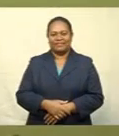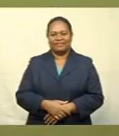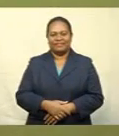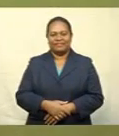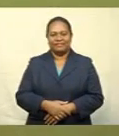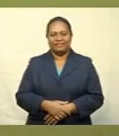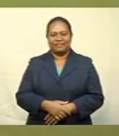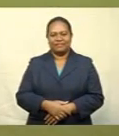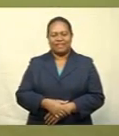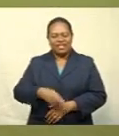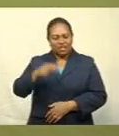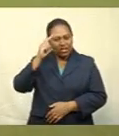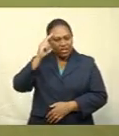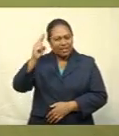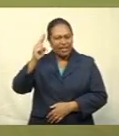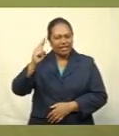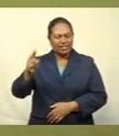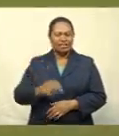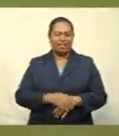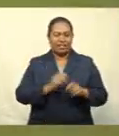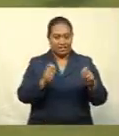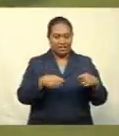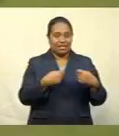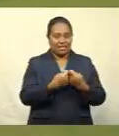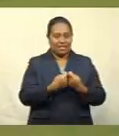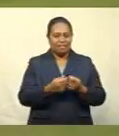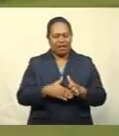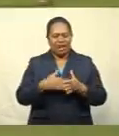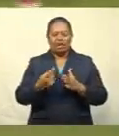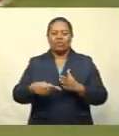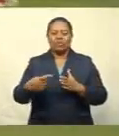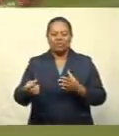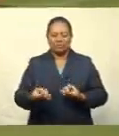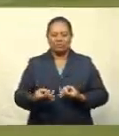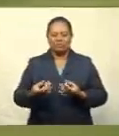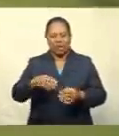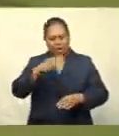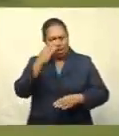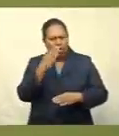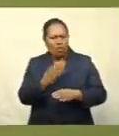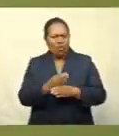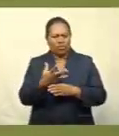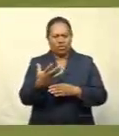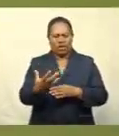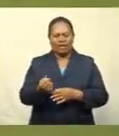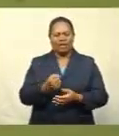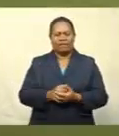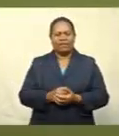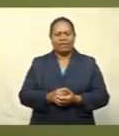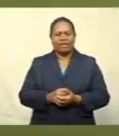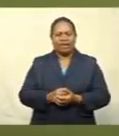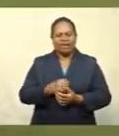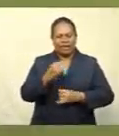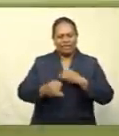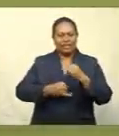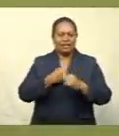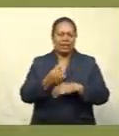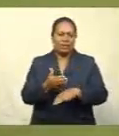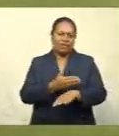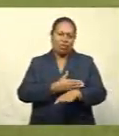The national squad continues their preparations for the Olympic Games and hopes to get some international exposure before heading to